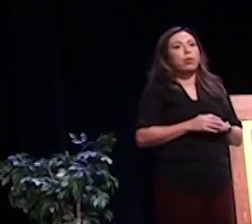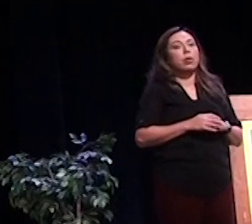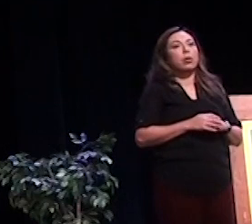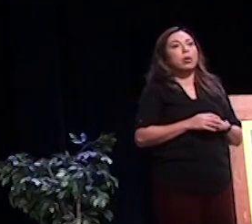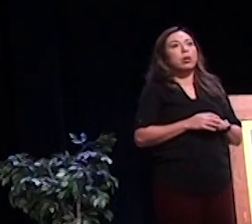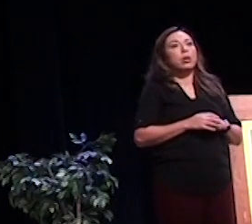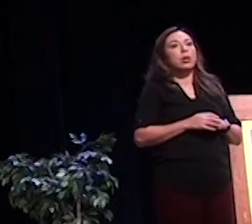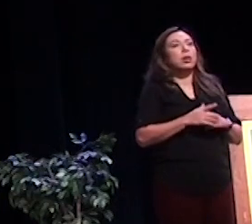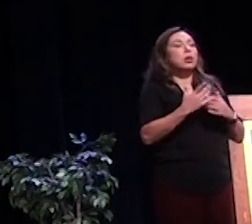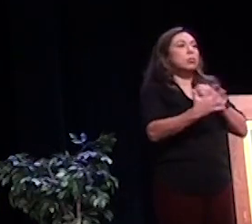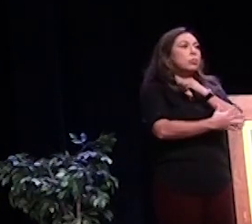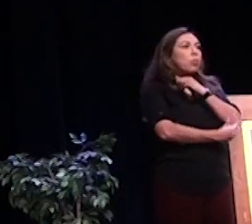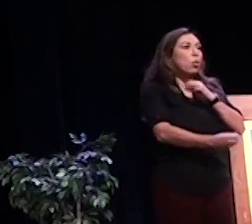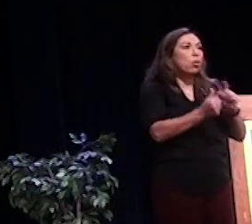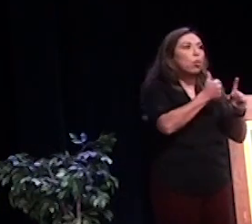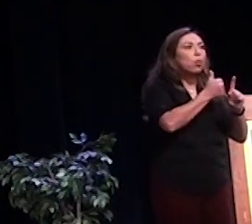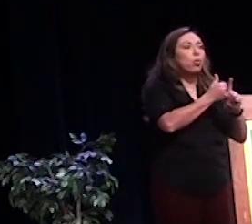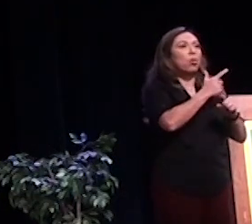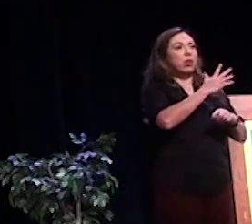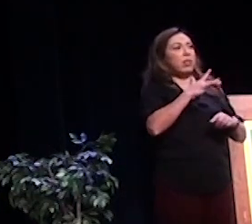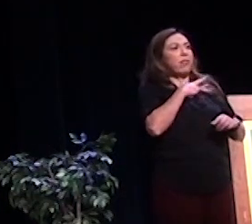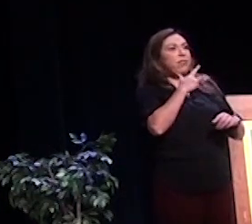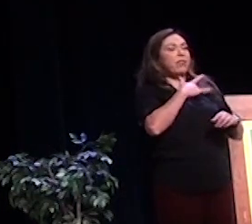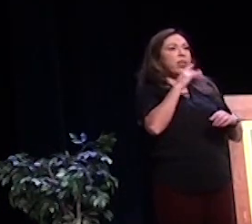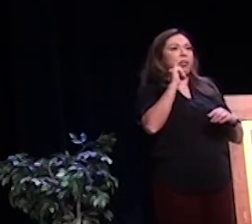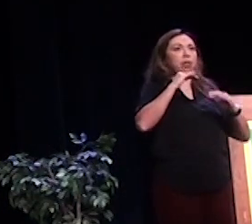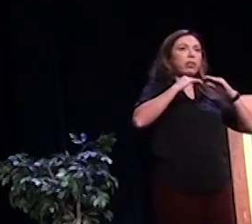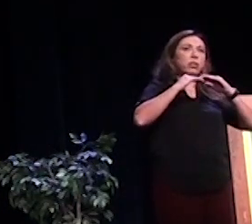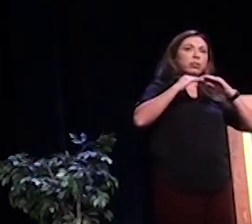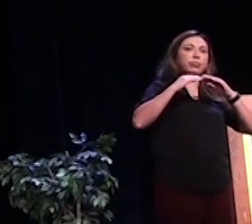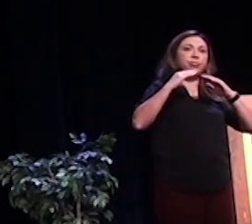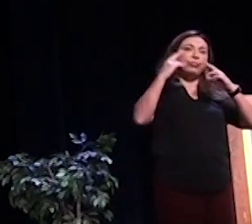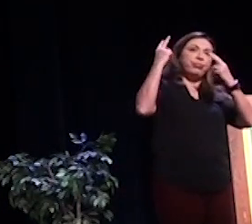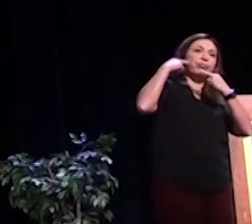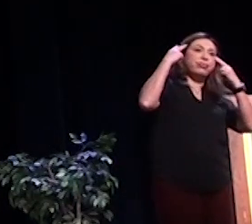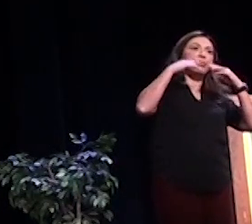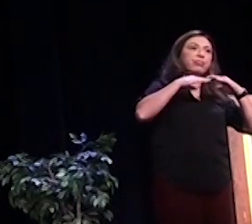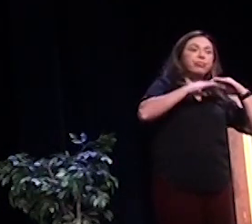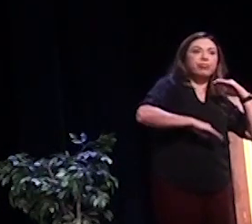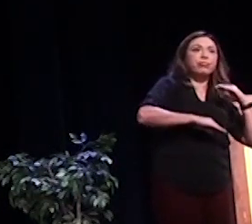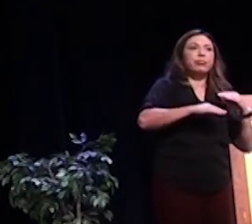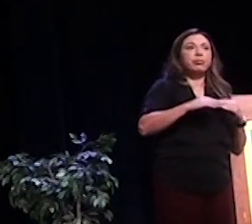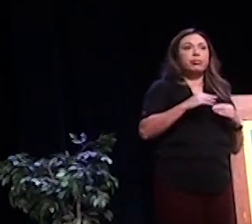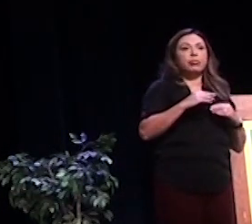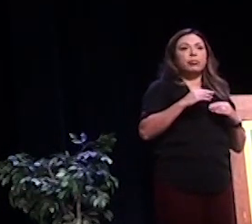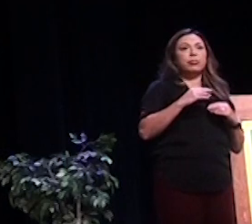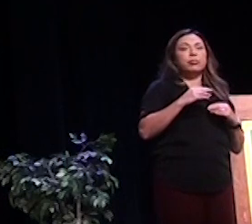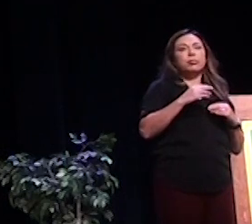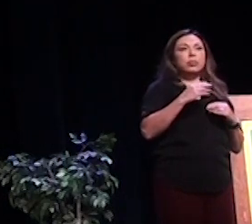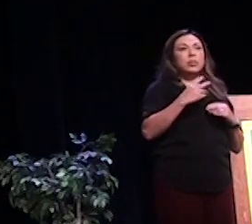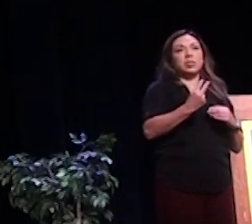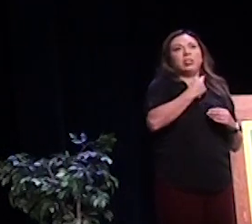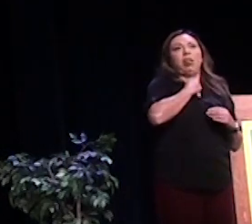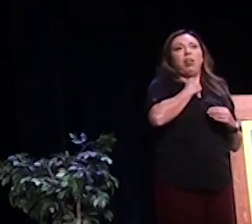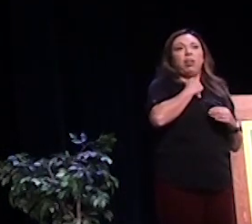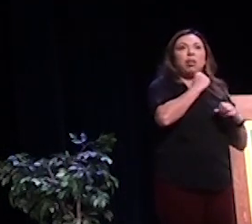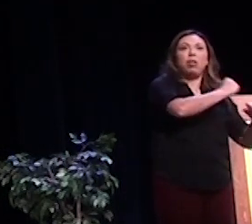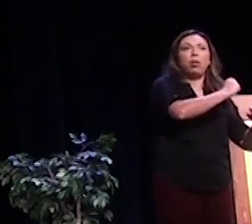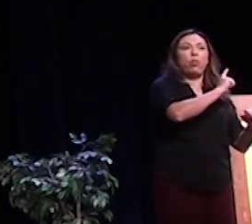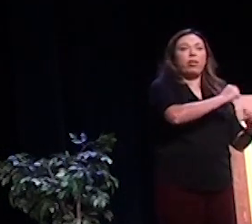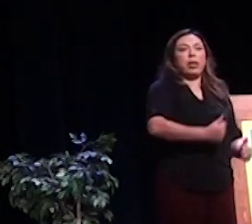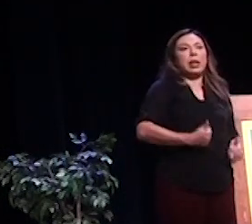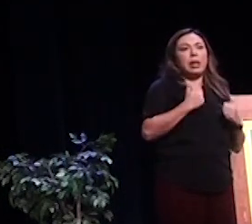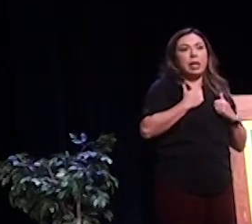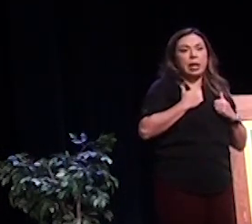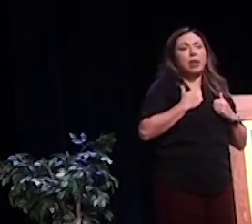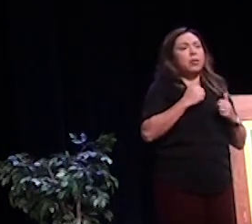being poor or being less than, or maybe being stuck where they live. And truth be told, that